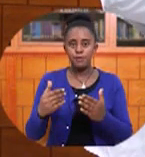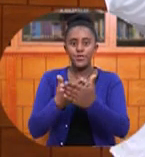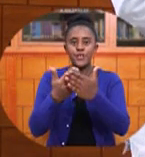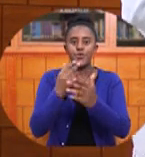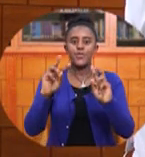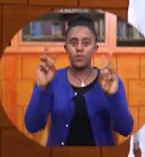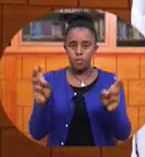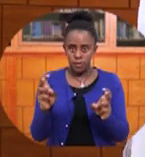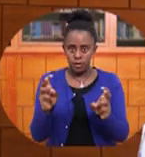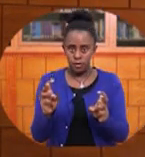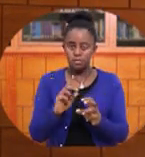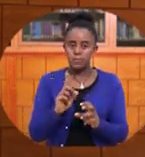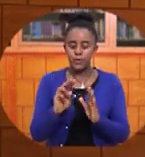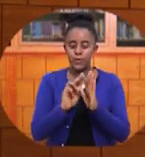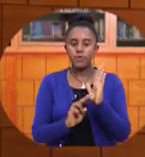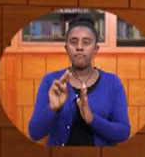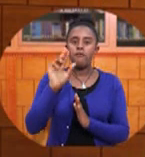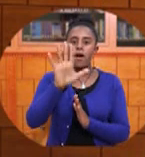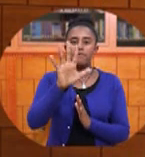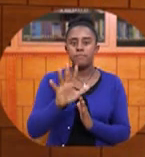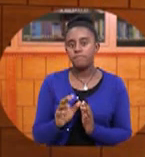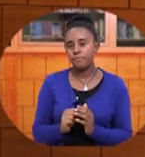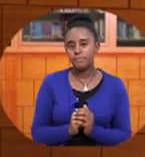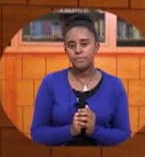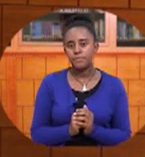topic. The unit is unit 5.